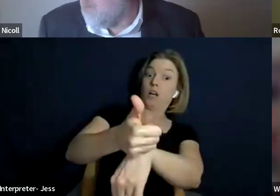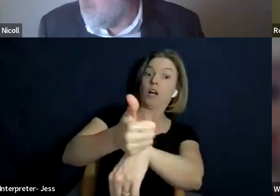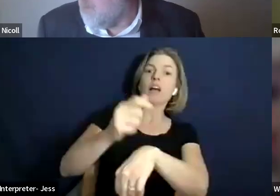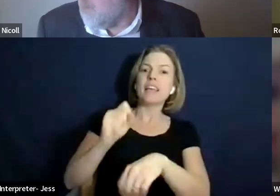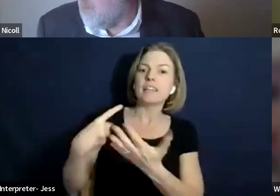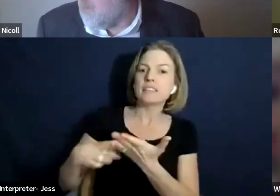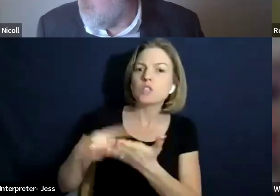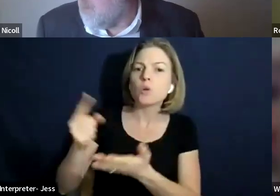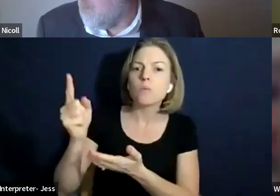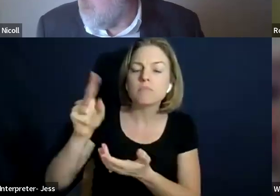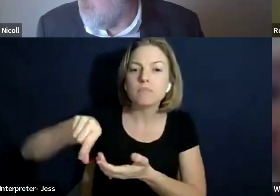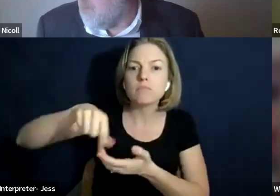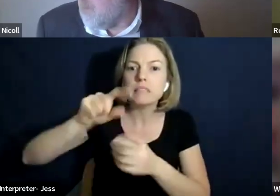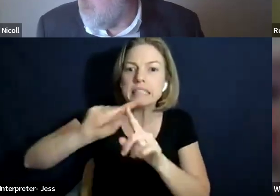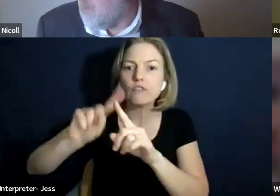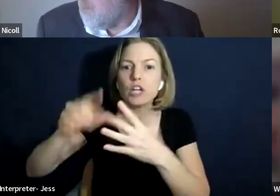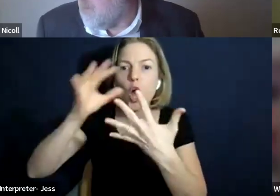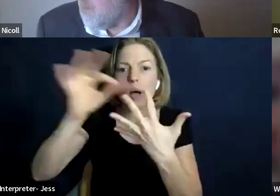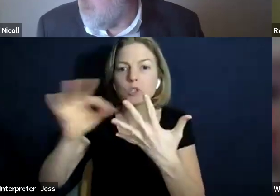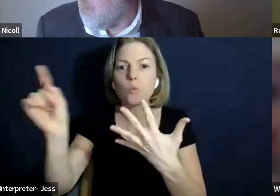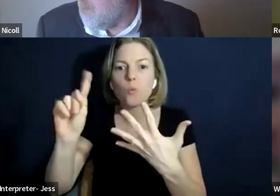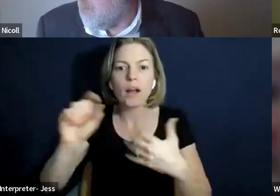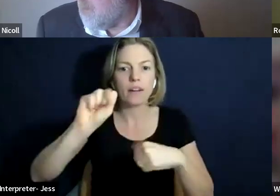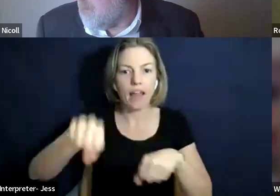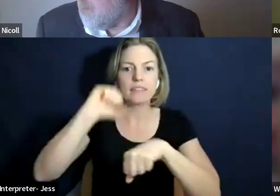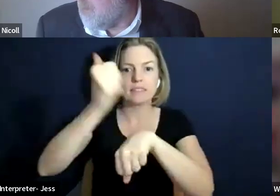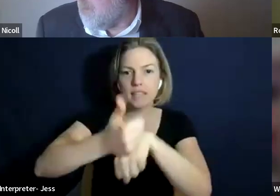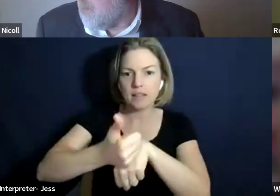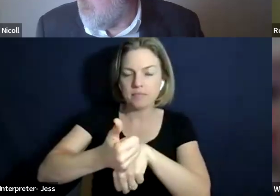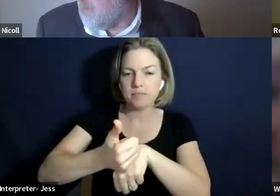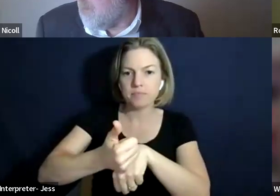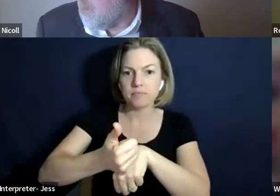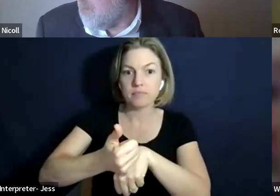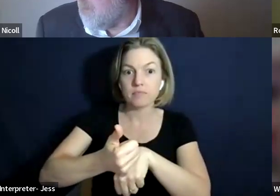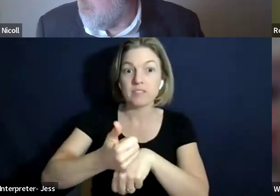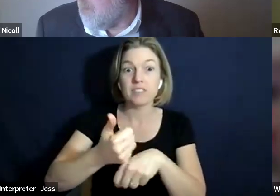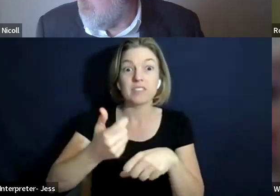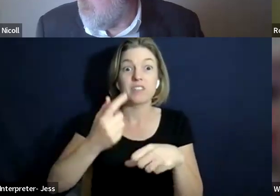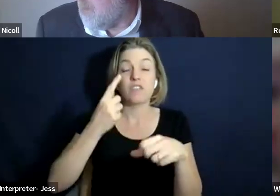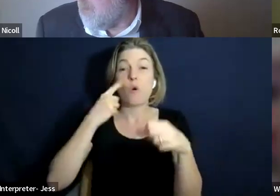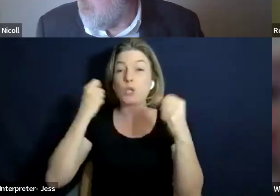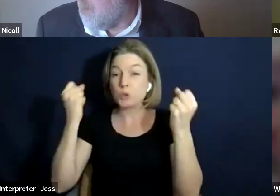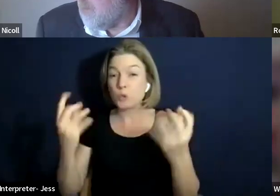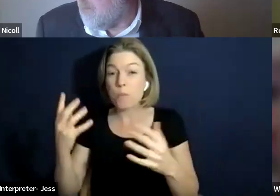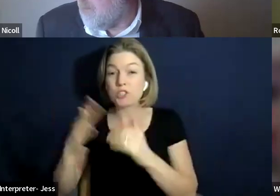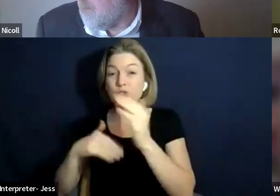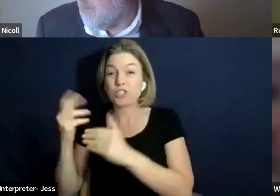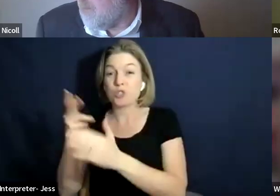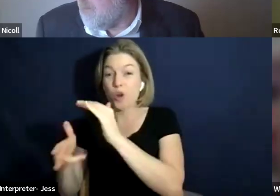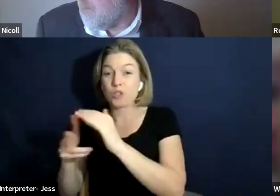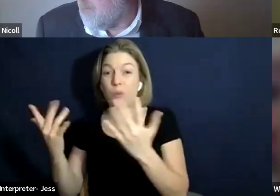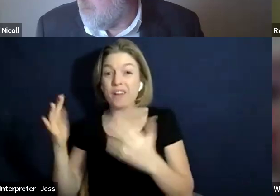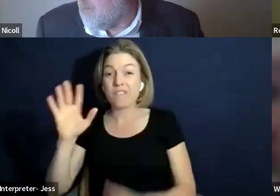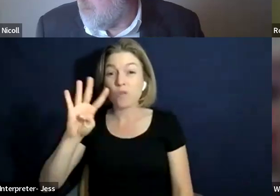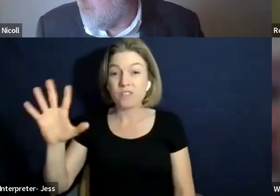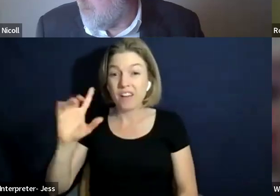about the possibility of all the construction we're going to have for the garage. We waited, I don't know, 45 years